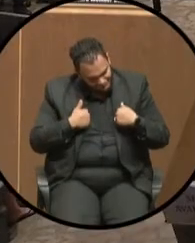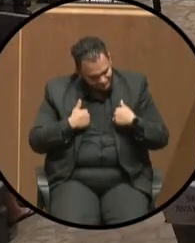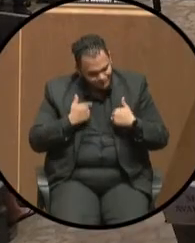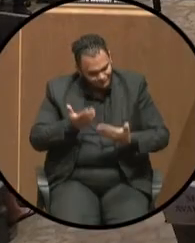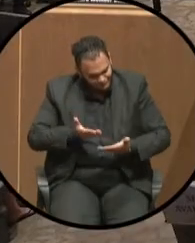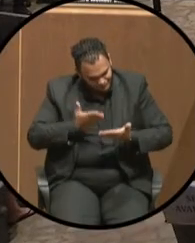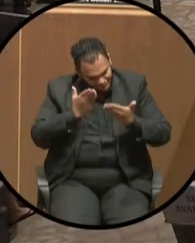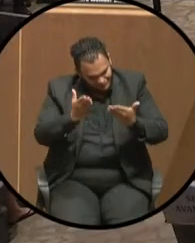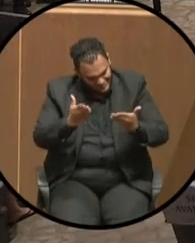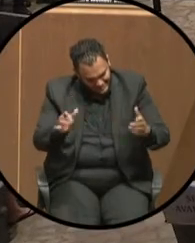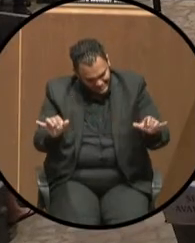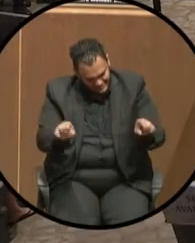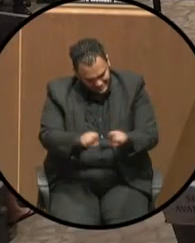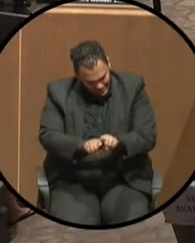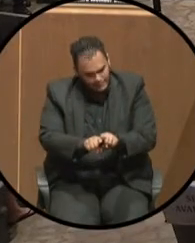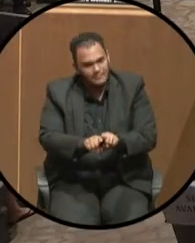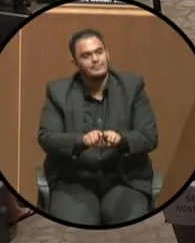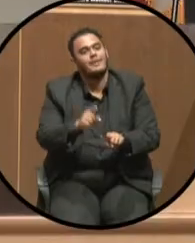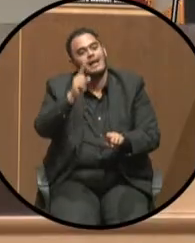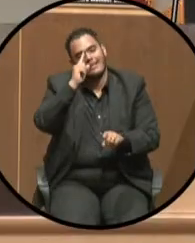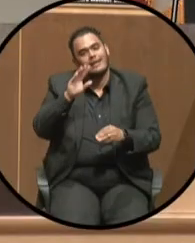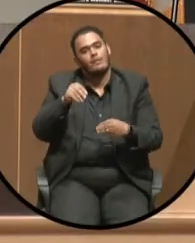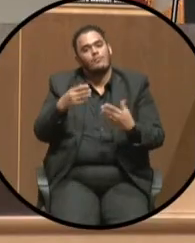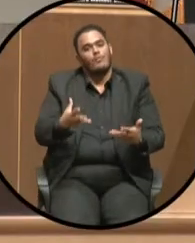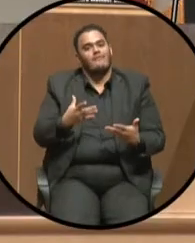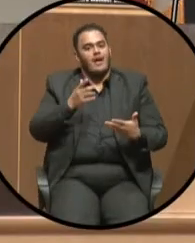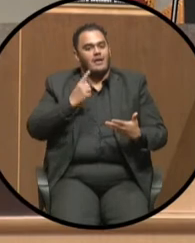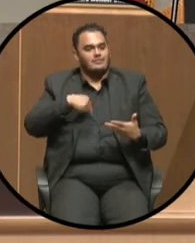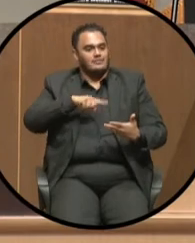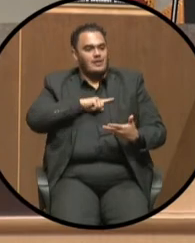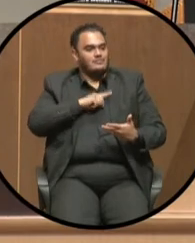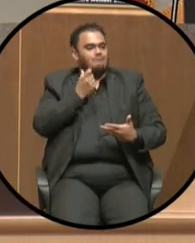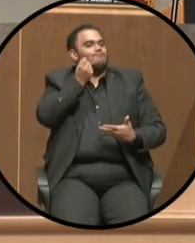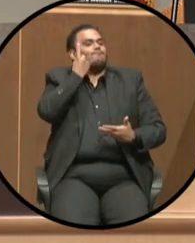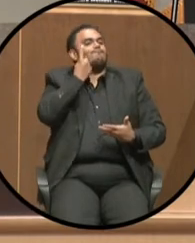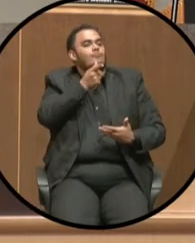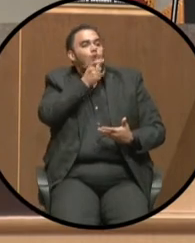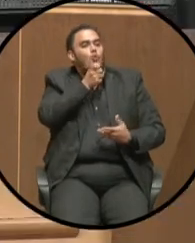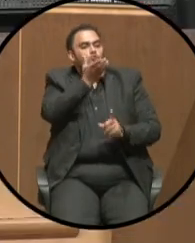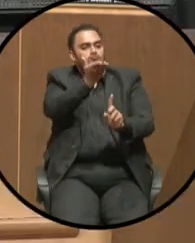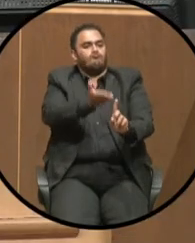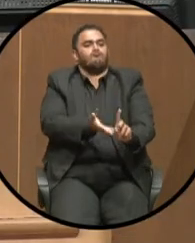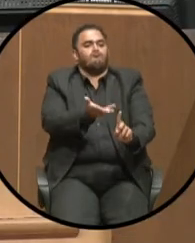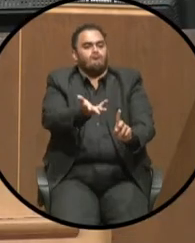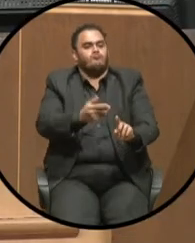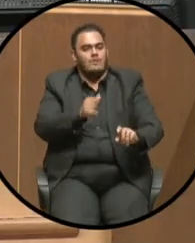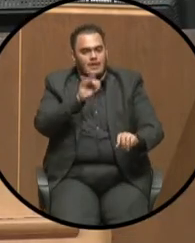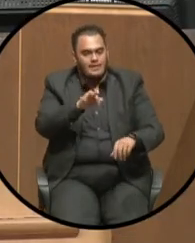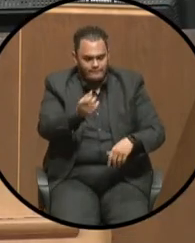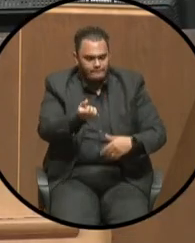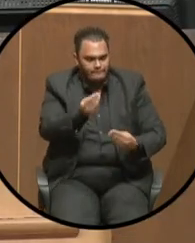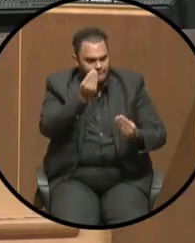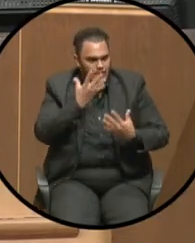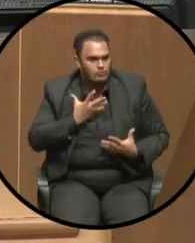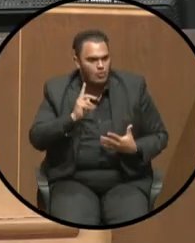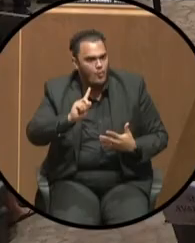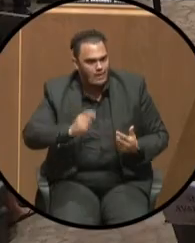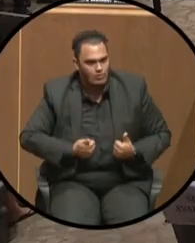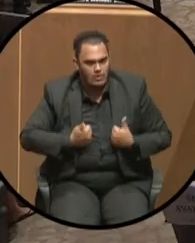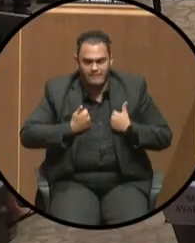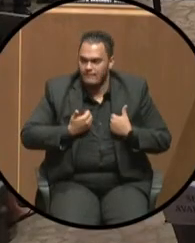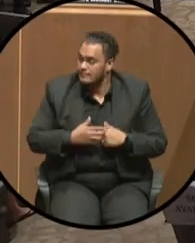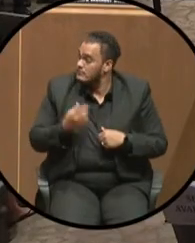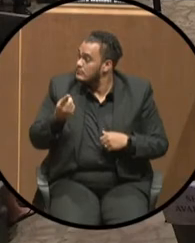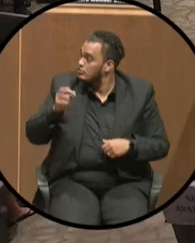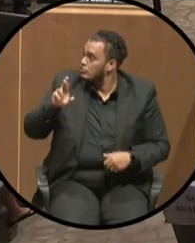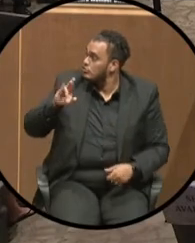that Member Gallo said. I think it helps give context for us as board members to know the city. Thank you. Dr. Jenkins.